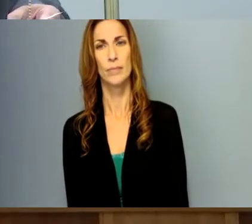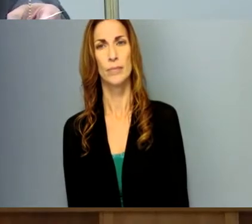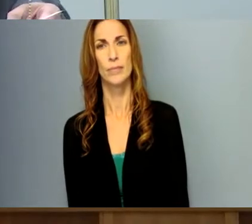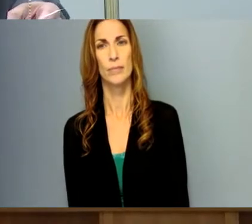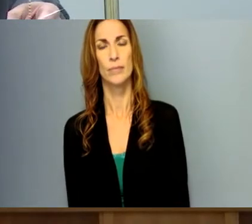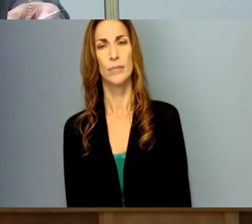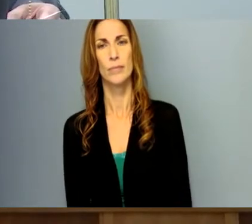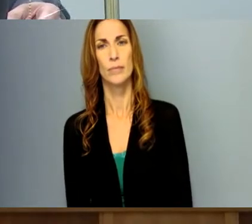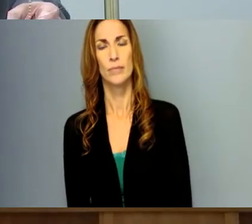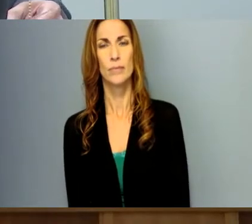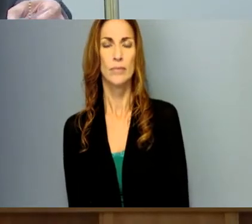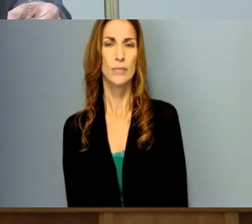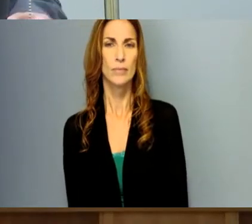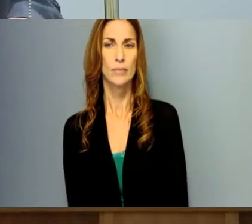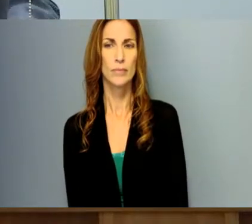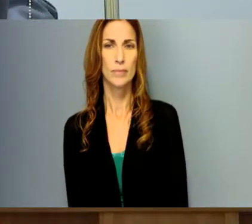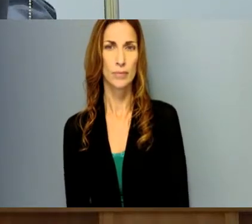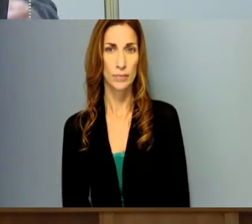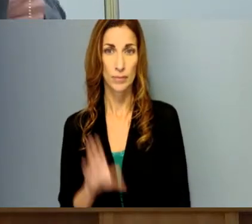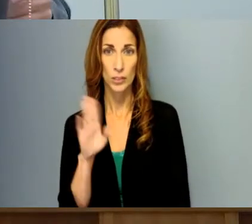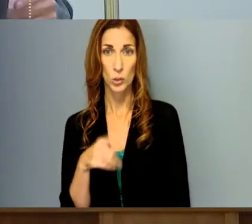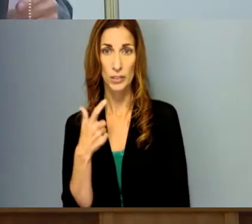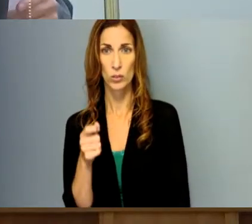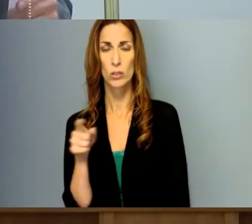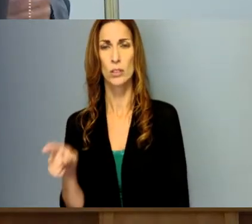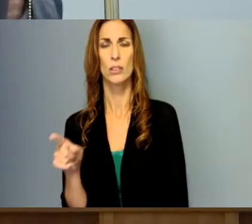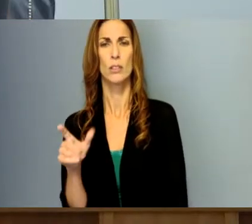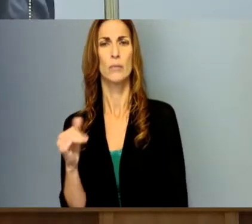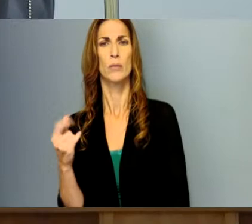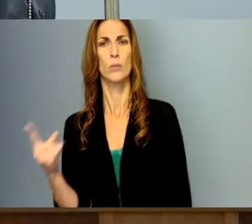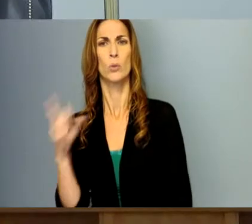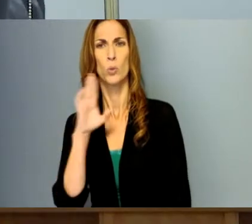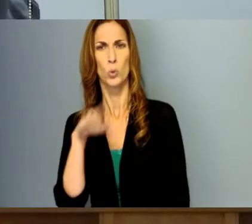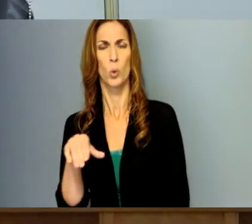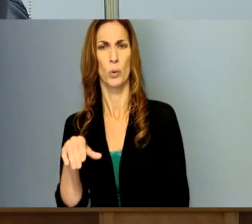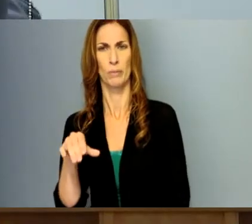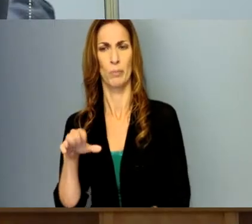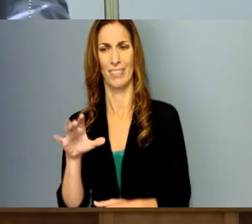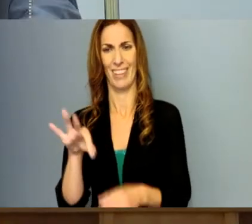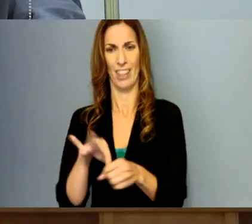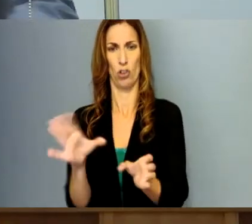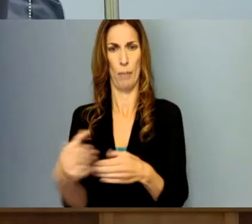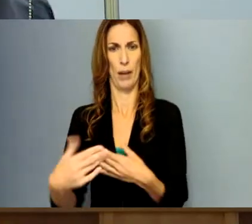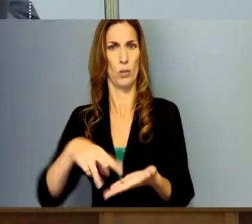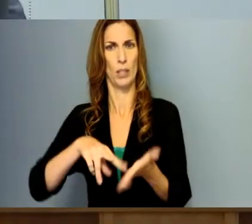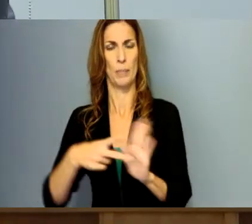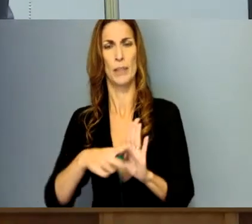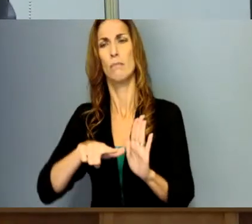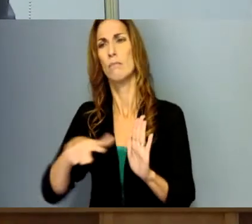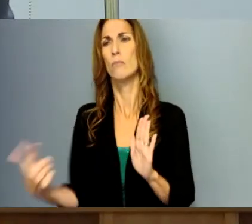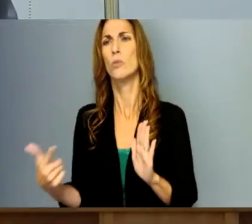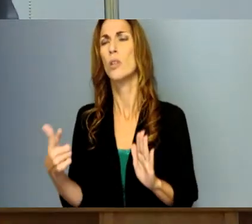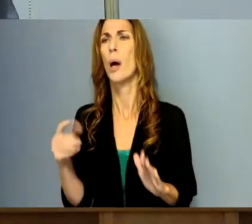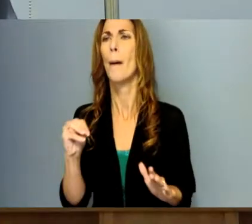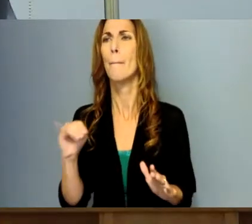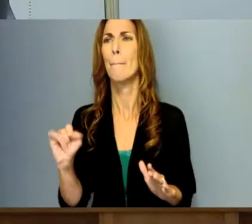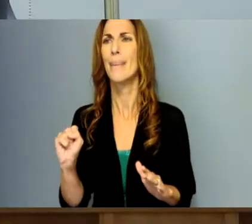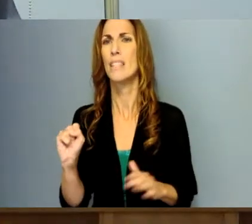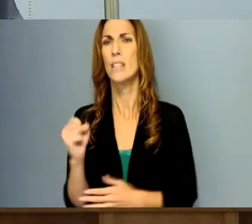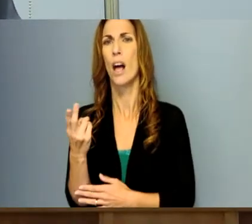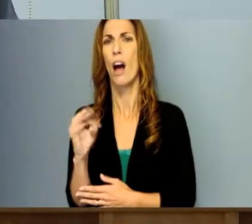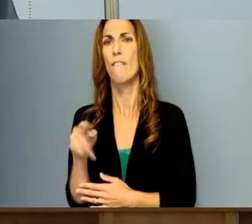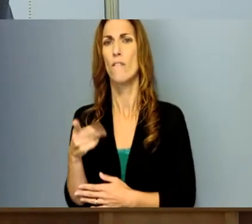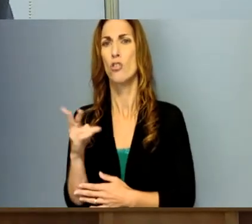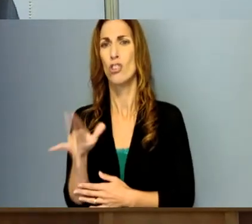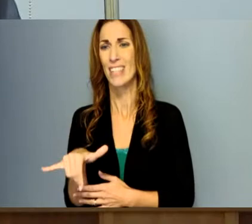I know, interestingly, Mr. Vogan knows what an election box is, but they'll turn to Ms. Humphrey, who oversees Board of Elections,